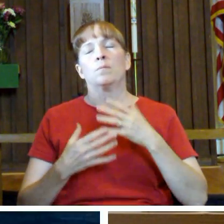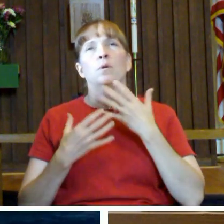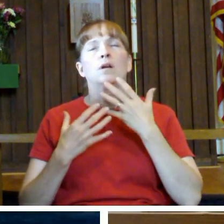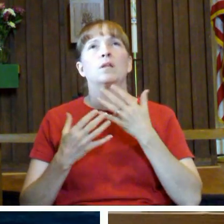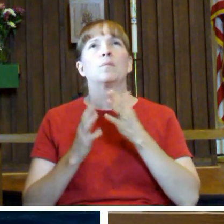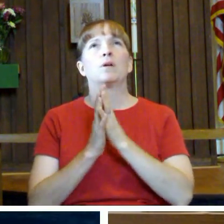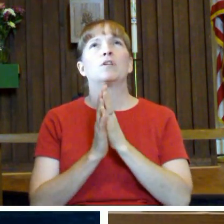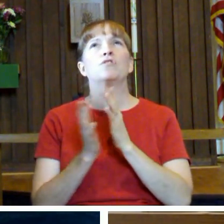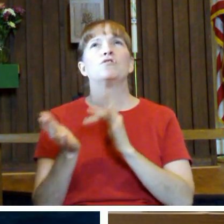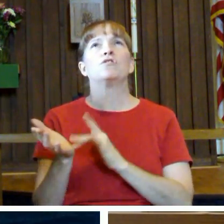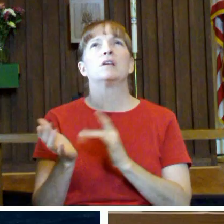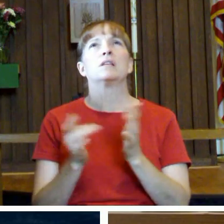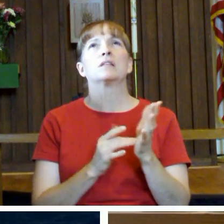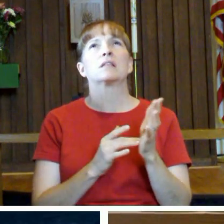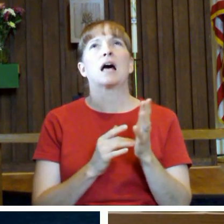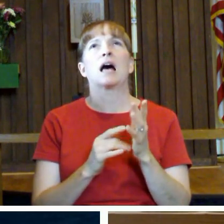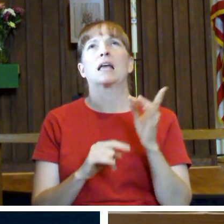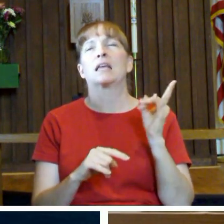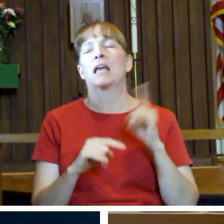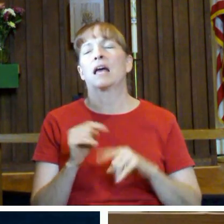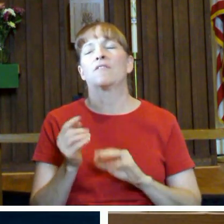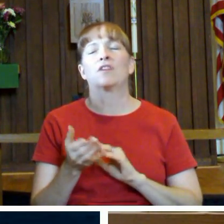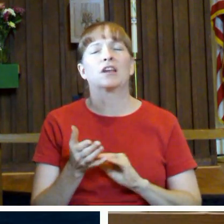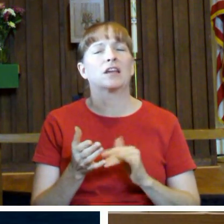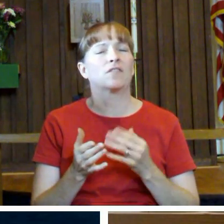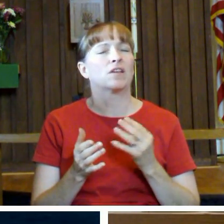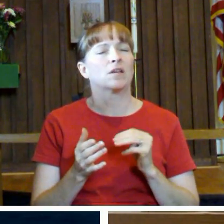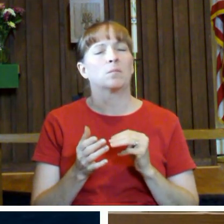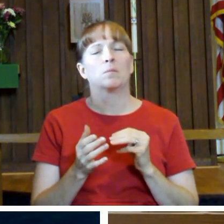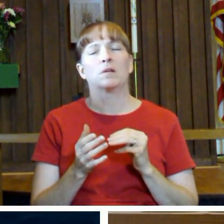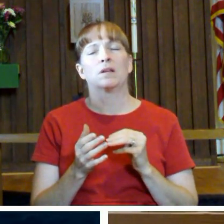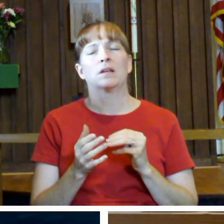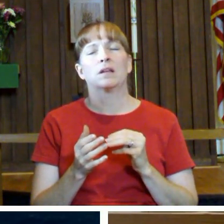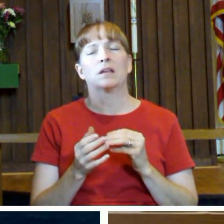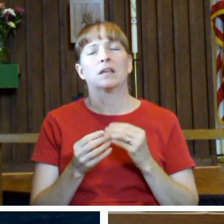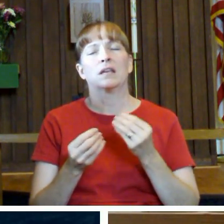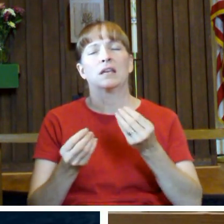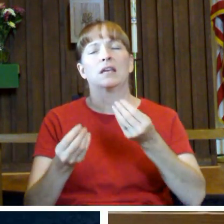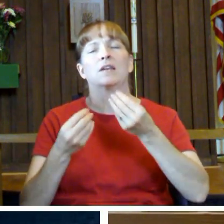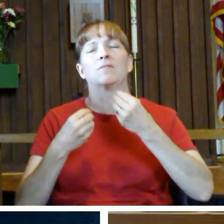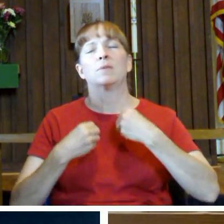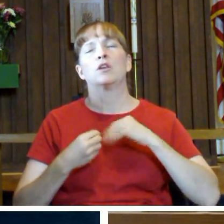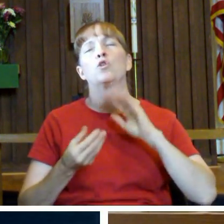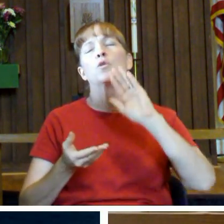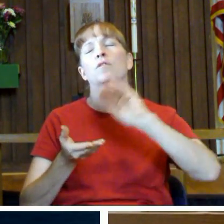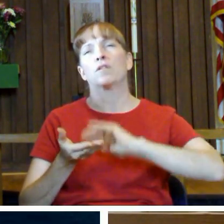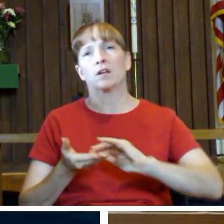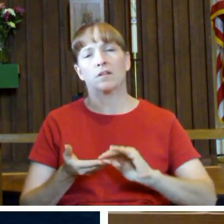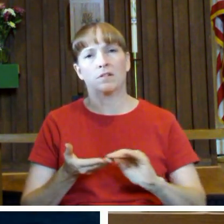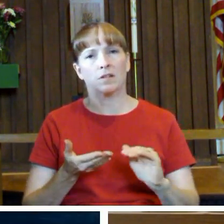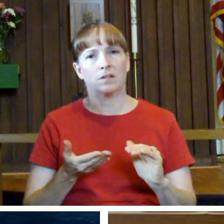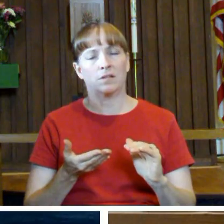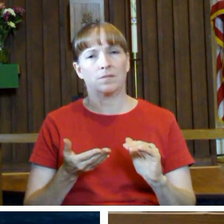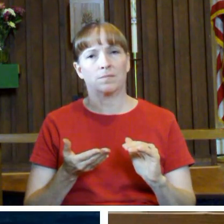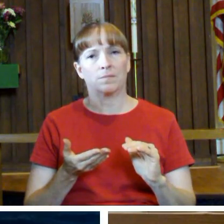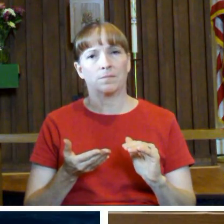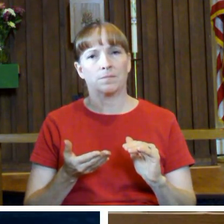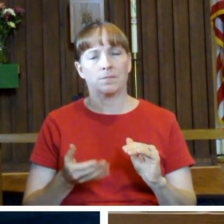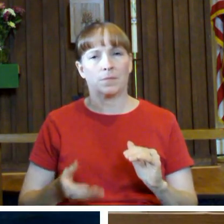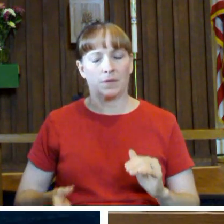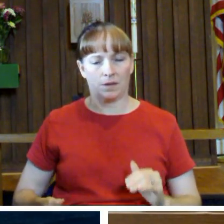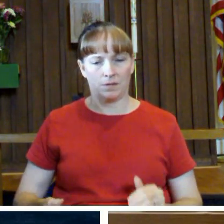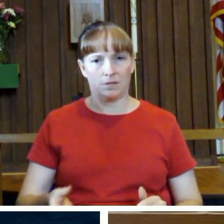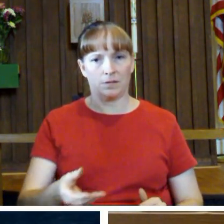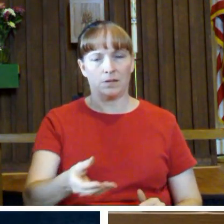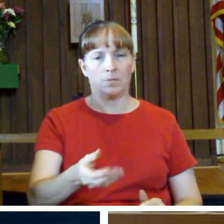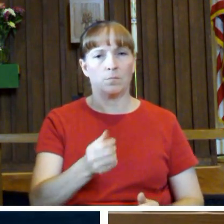prayer. Jesus, I cannot forgive him. Give your forgiveness. As I took his hand,